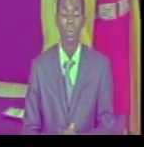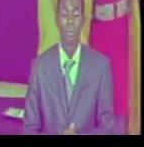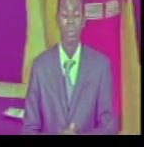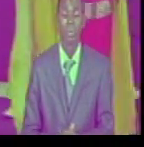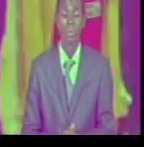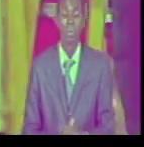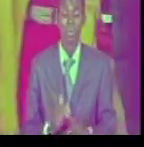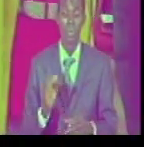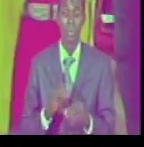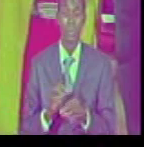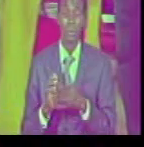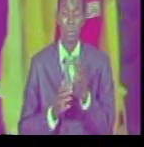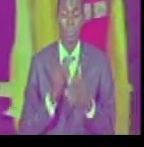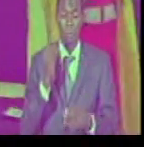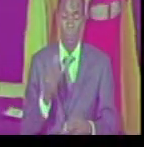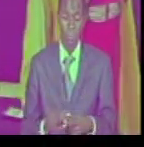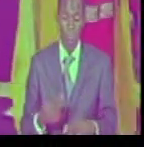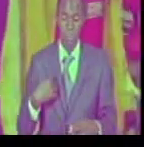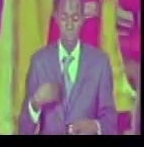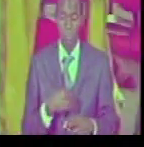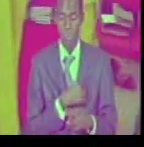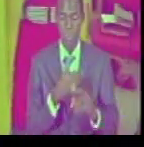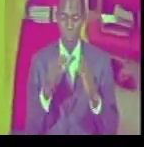In Jesus' name we pray.